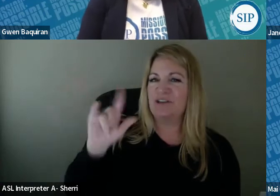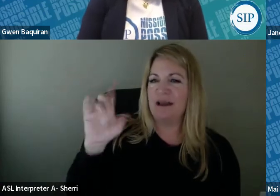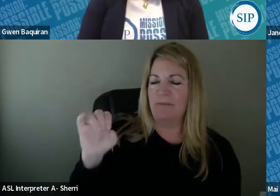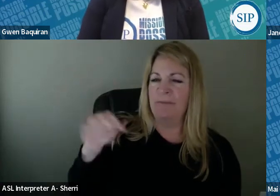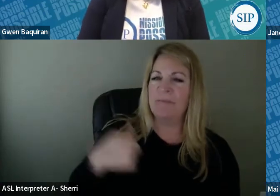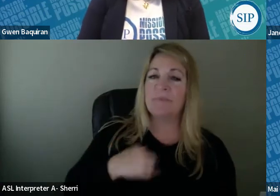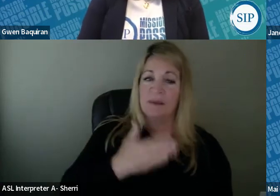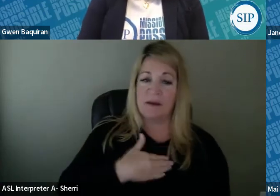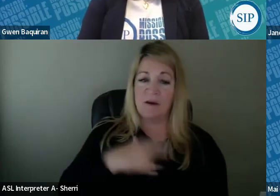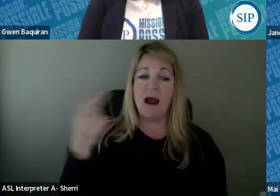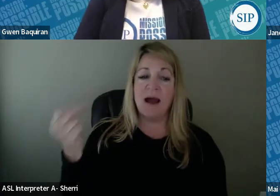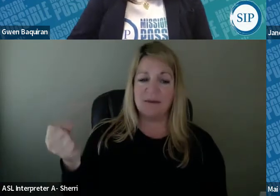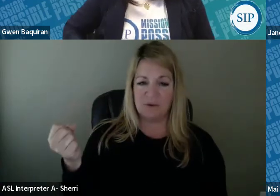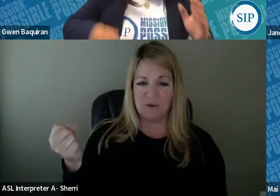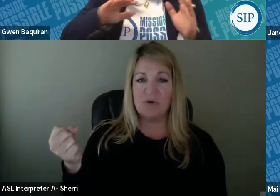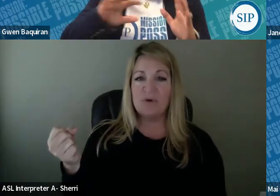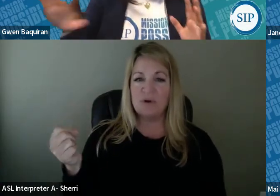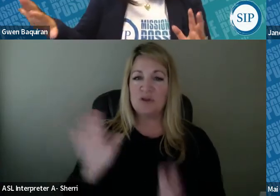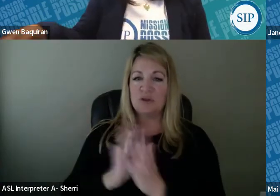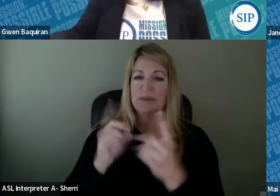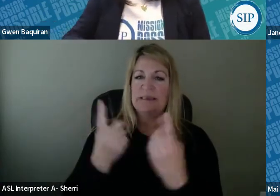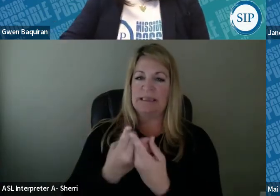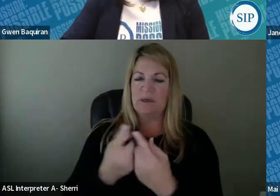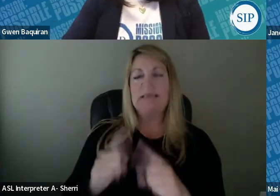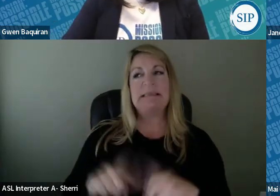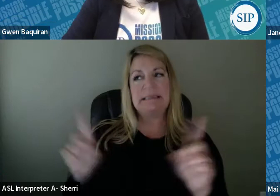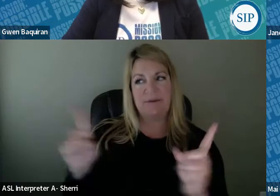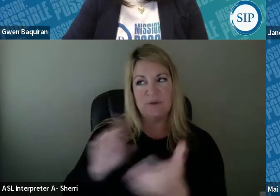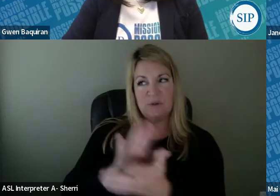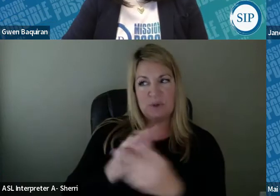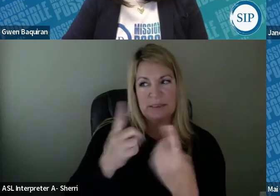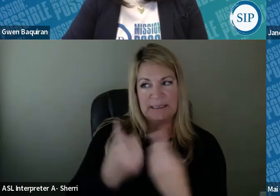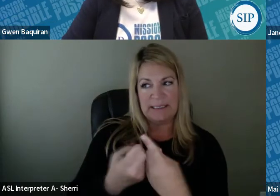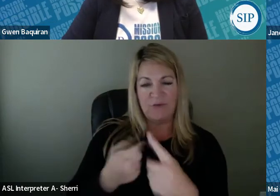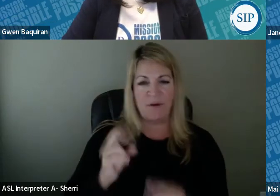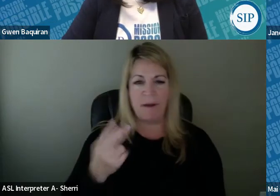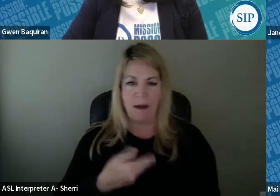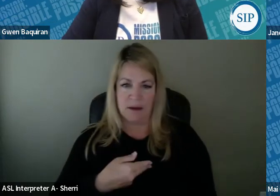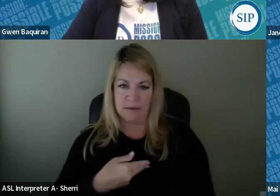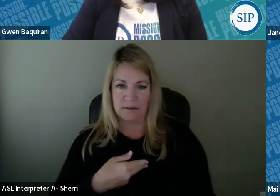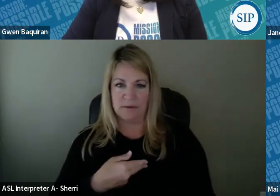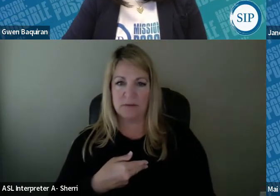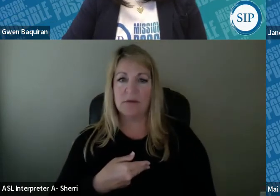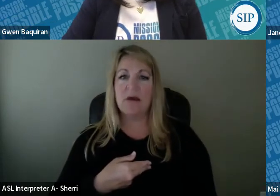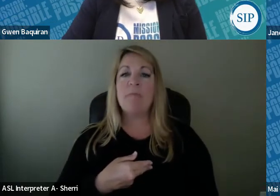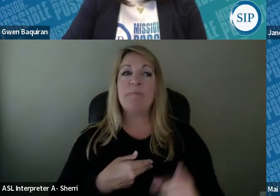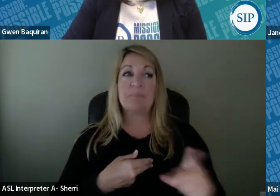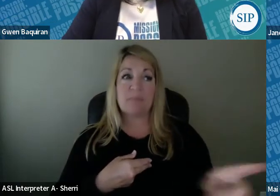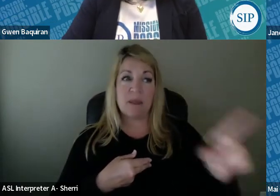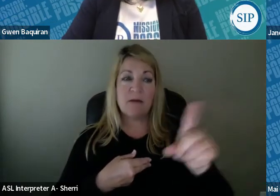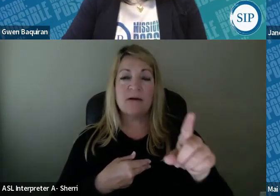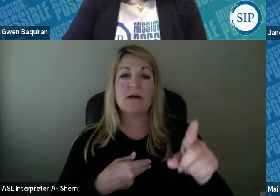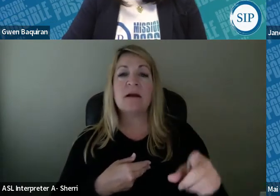high school school district, it's a different school district from us. That's San Benito High School District. They have